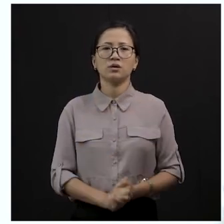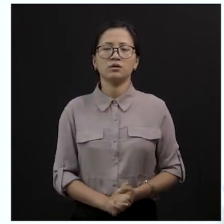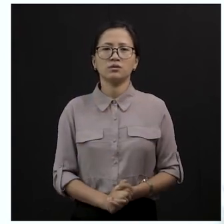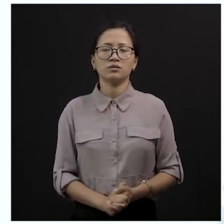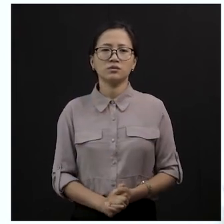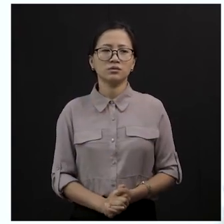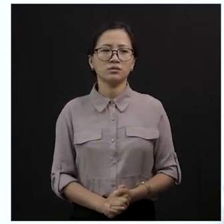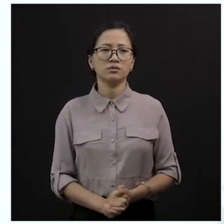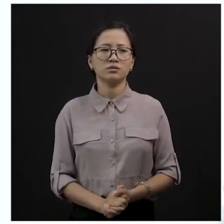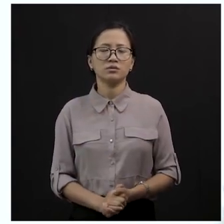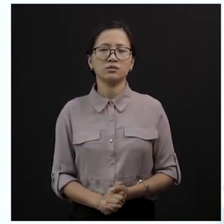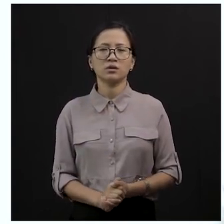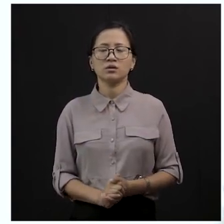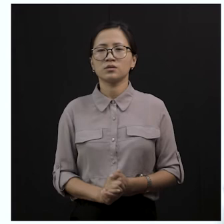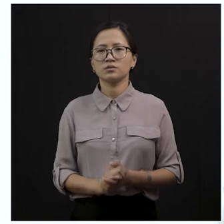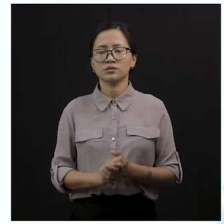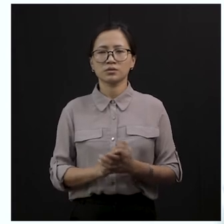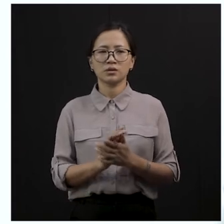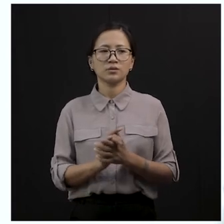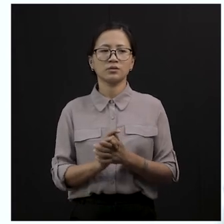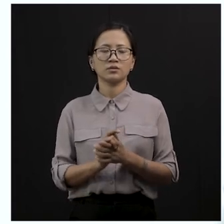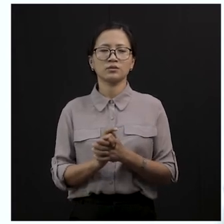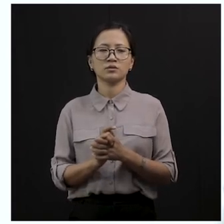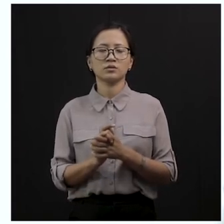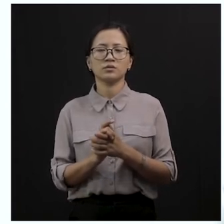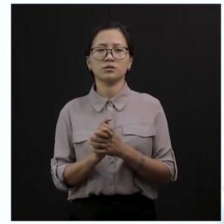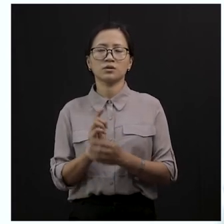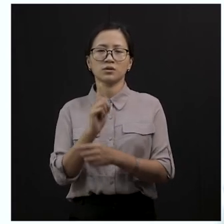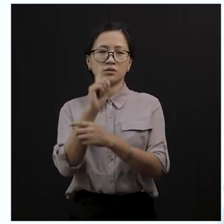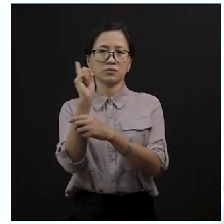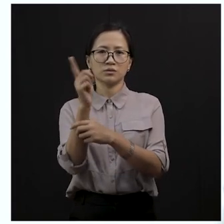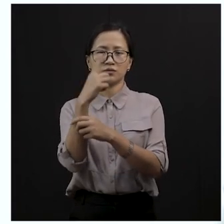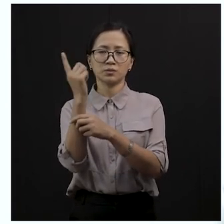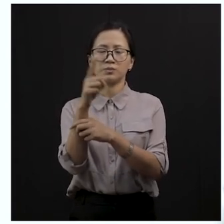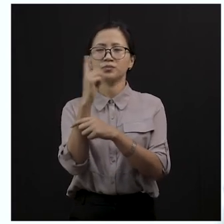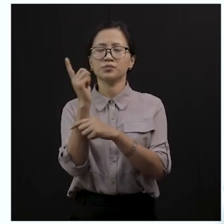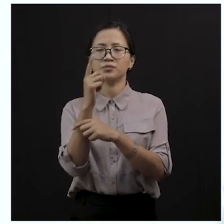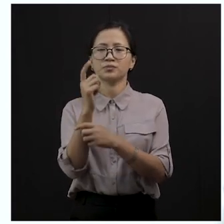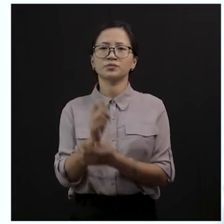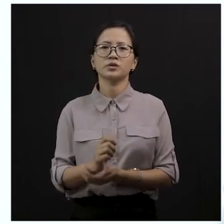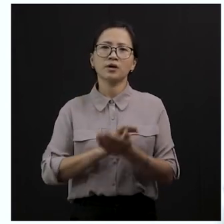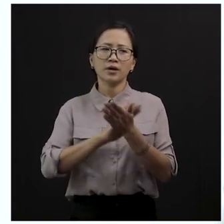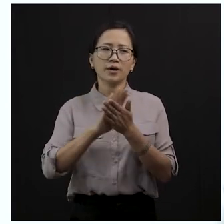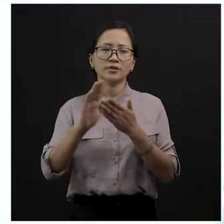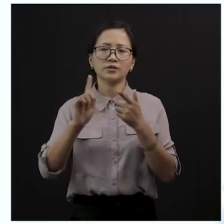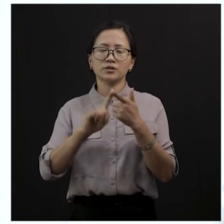A-E-R-O-P-L-A-N-E, airplane. Now next is helicopter. See, here is a picture of a helicopter. Shall we all